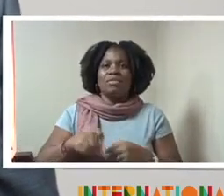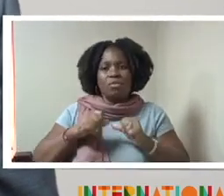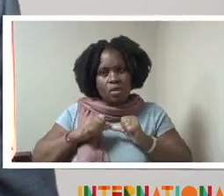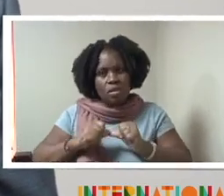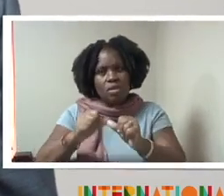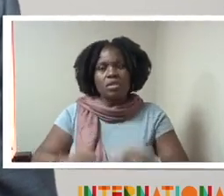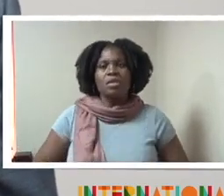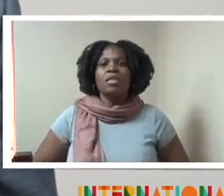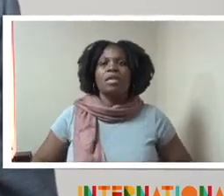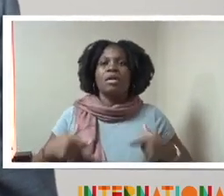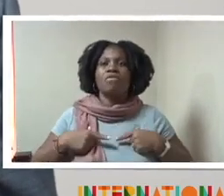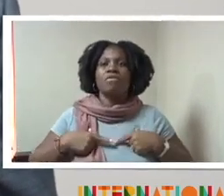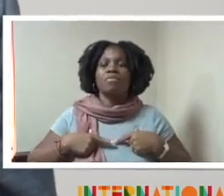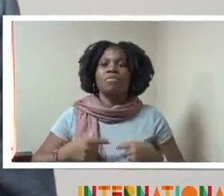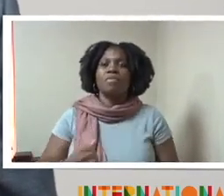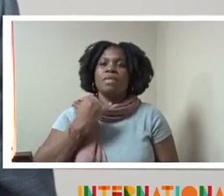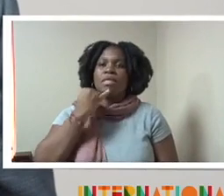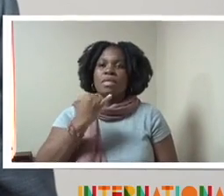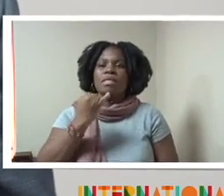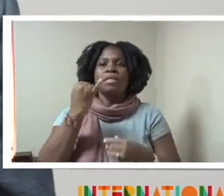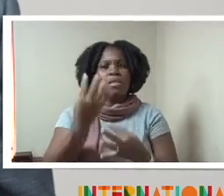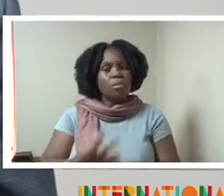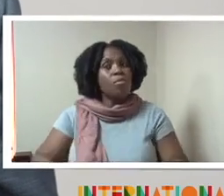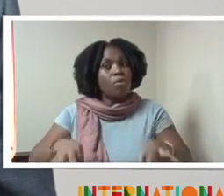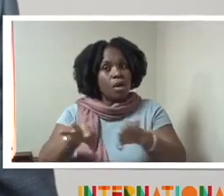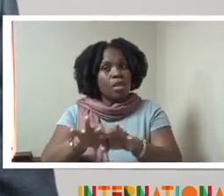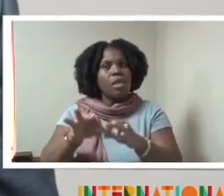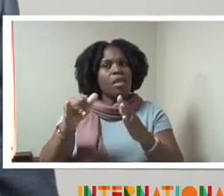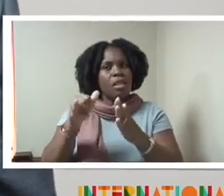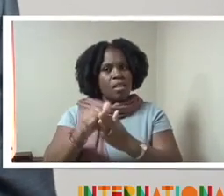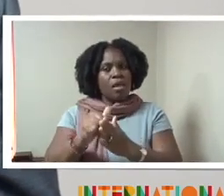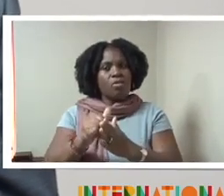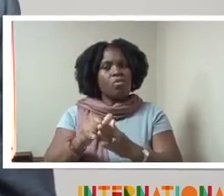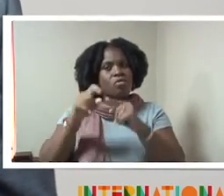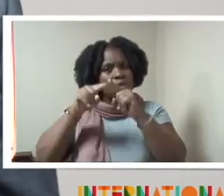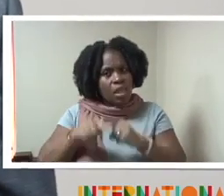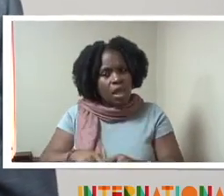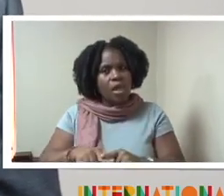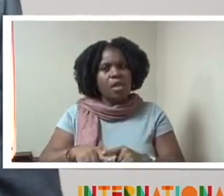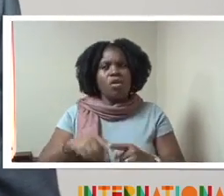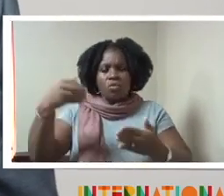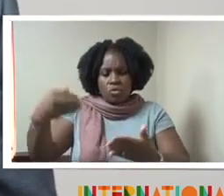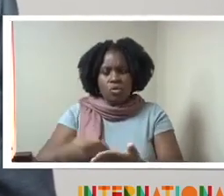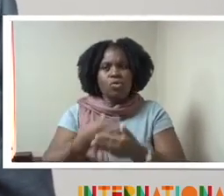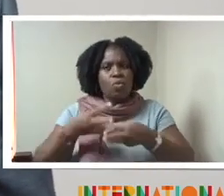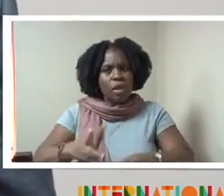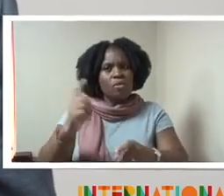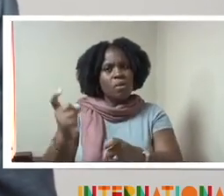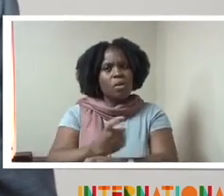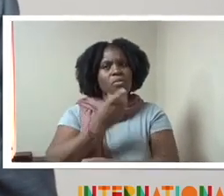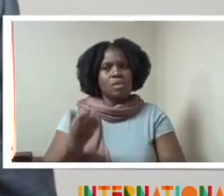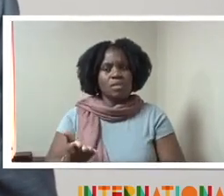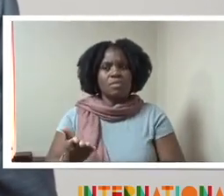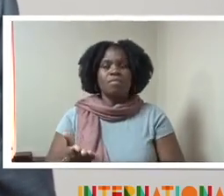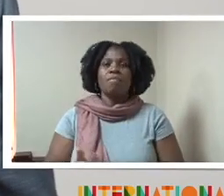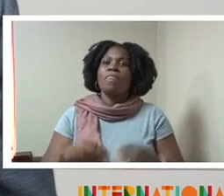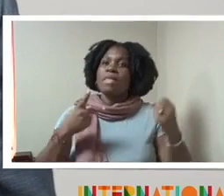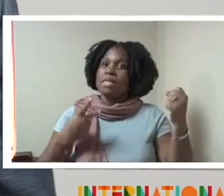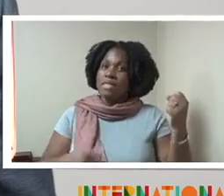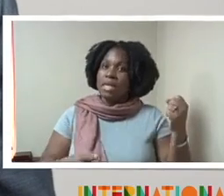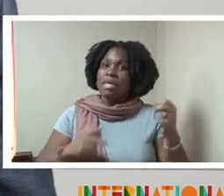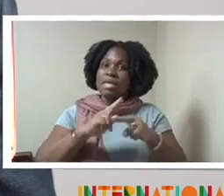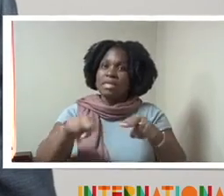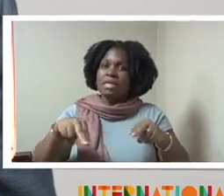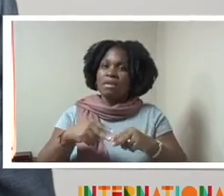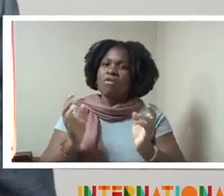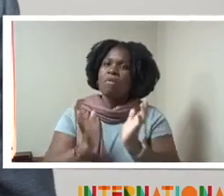access to the tools and opportunities they need to thrive. It is imperative that we collaborate to devise innovative